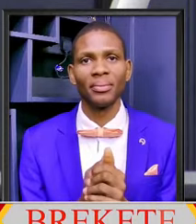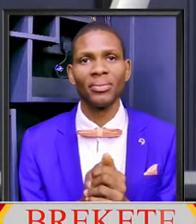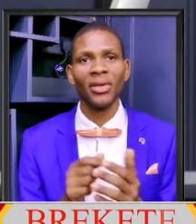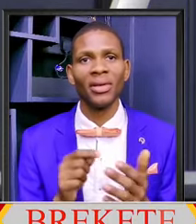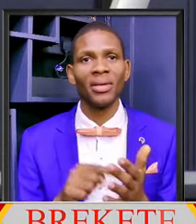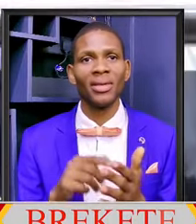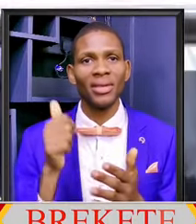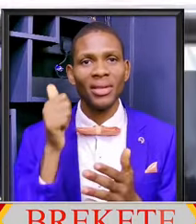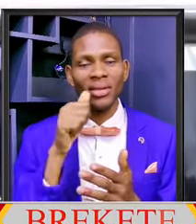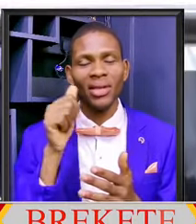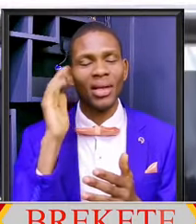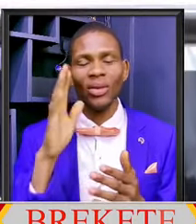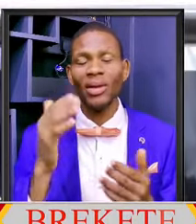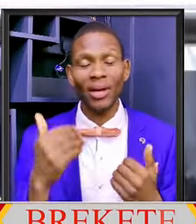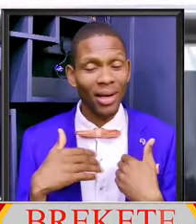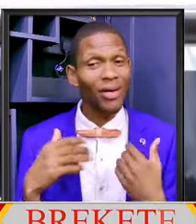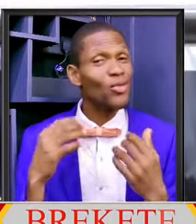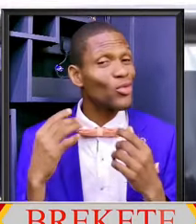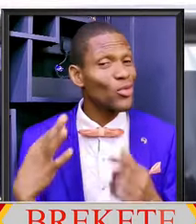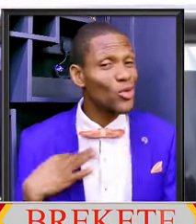This girl go get clothes, so say.